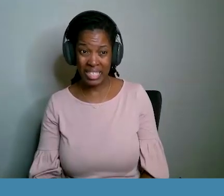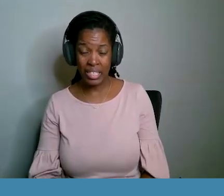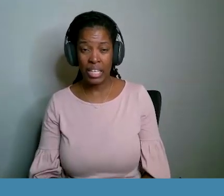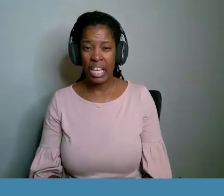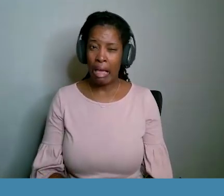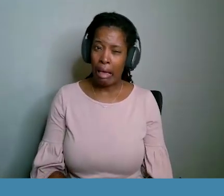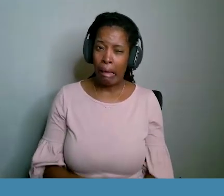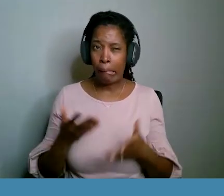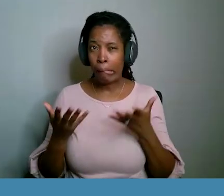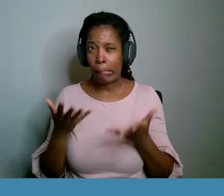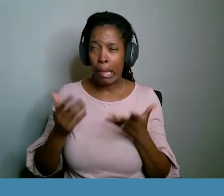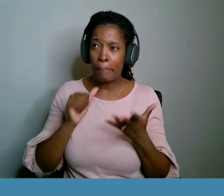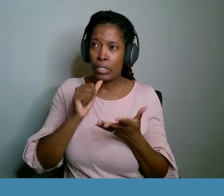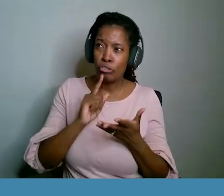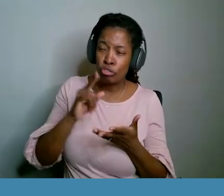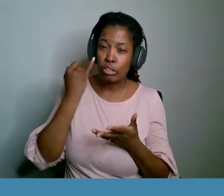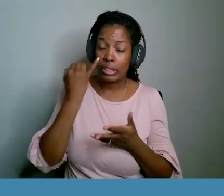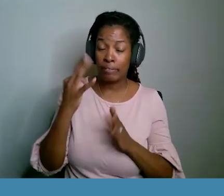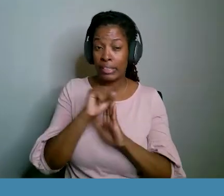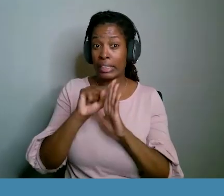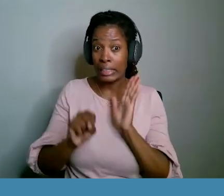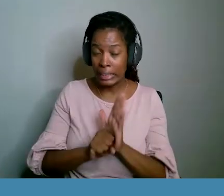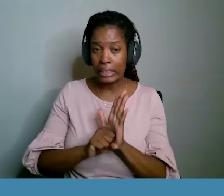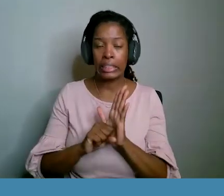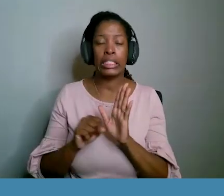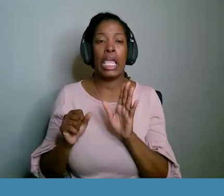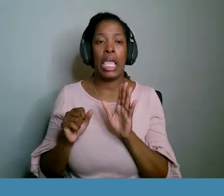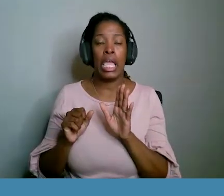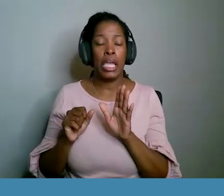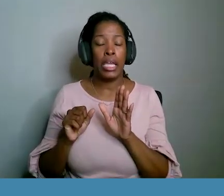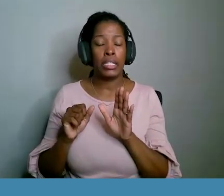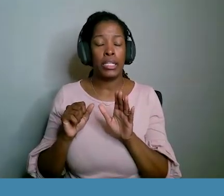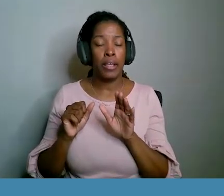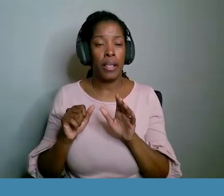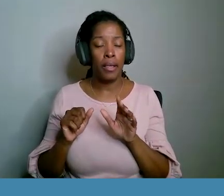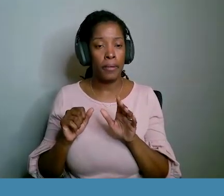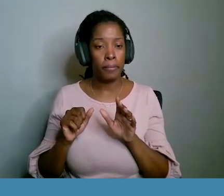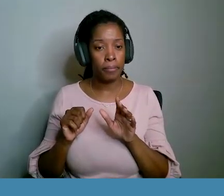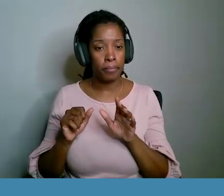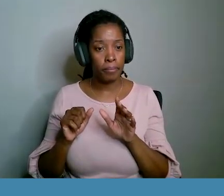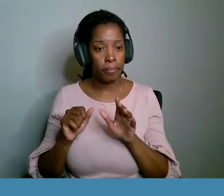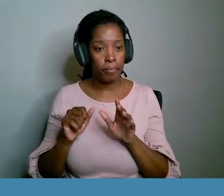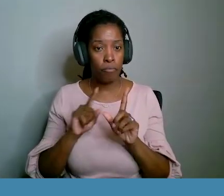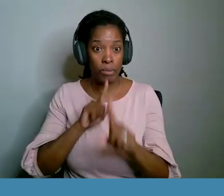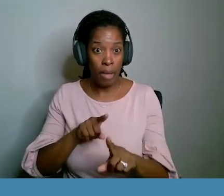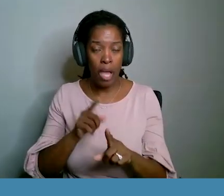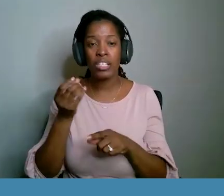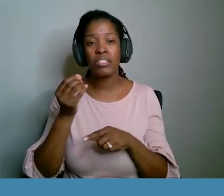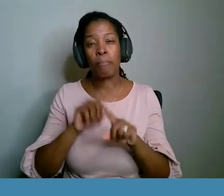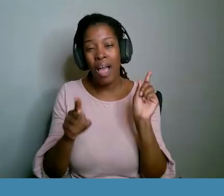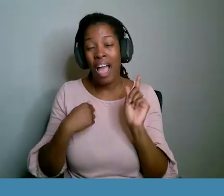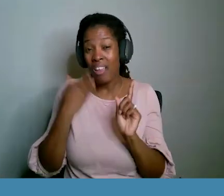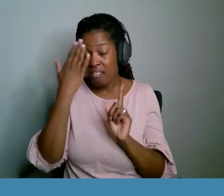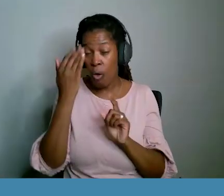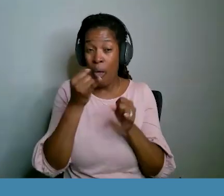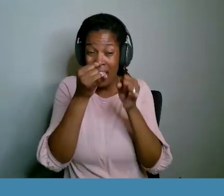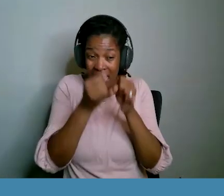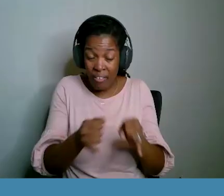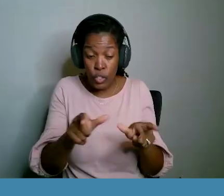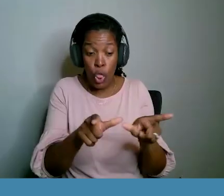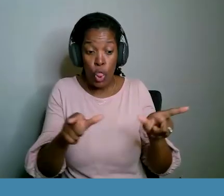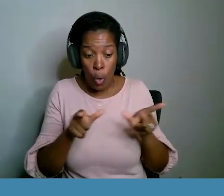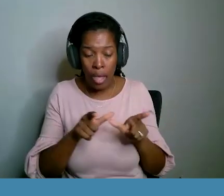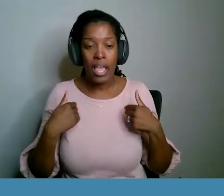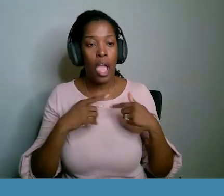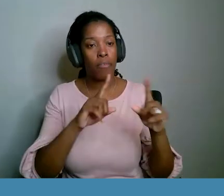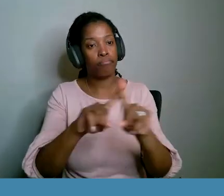I don't know if it's a state mechanism, but a lot of different individual locations have different policies and procedures